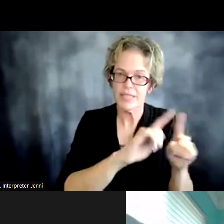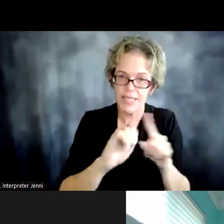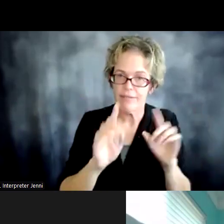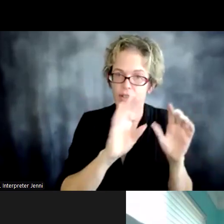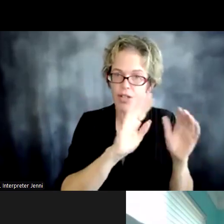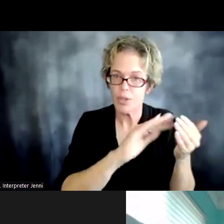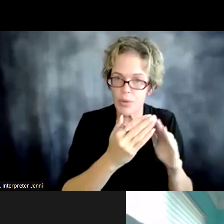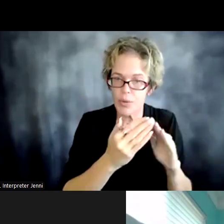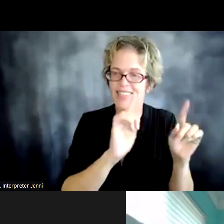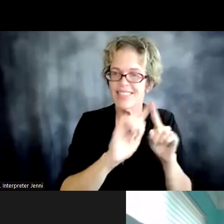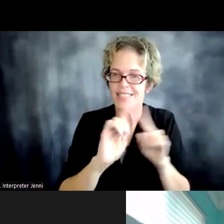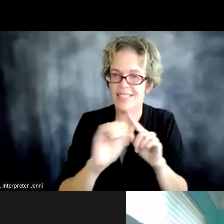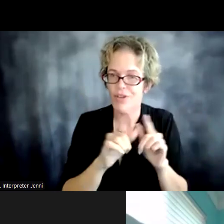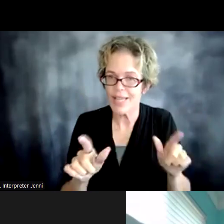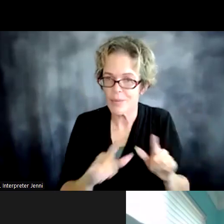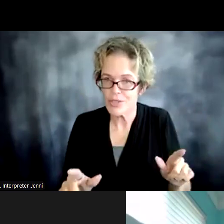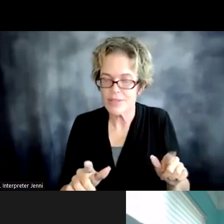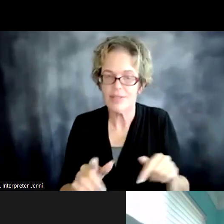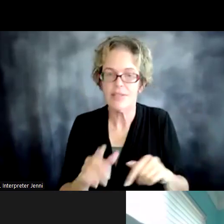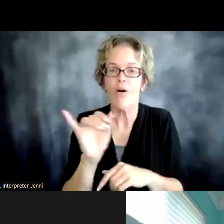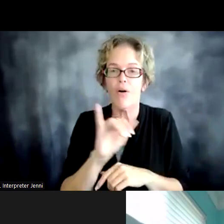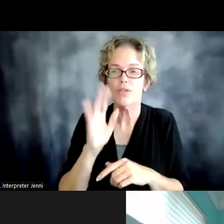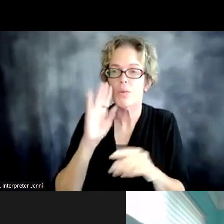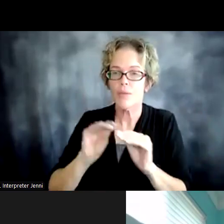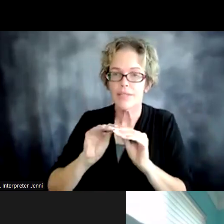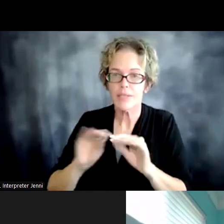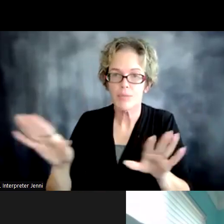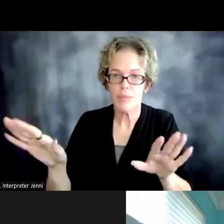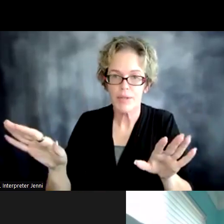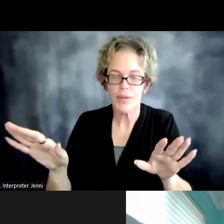different languages. We are also distributing